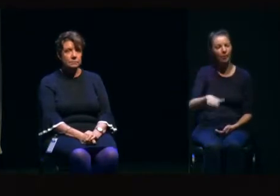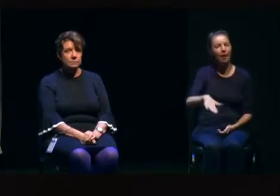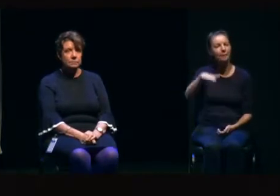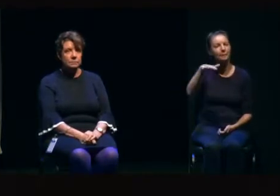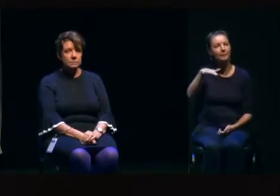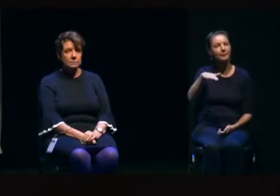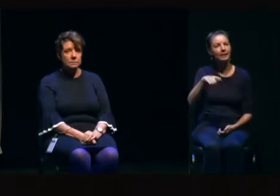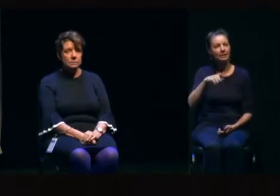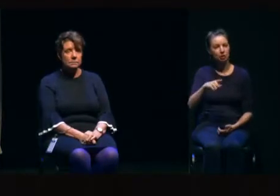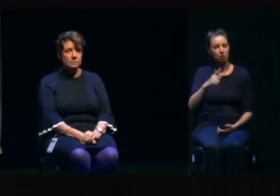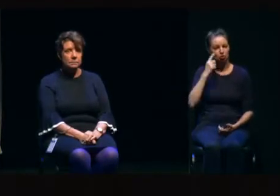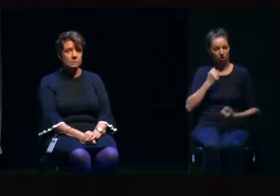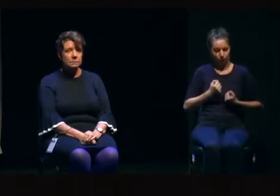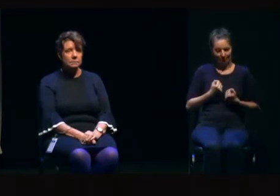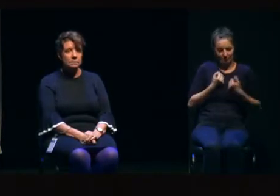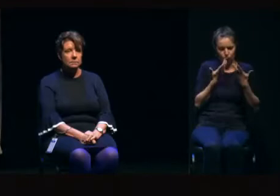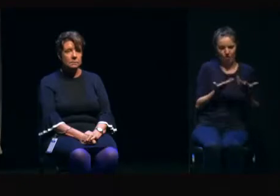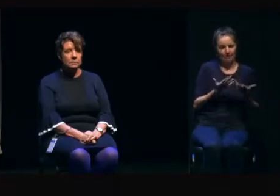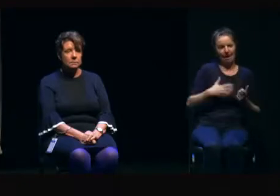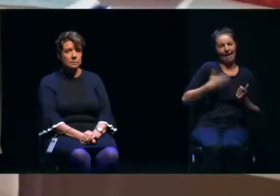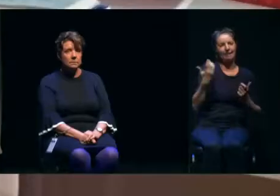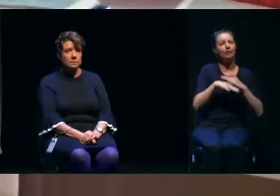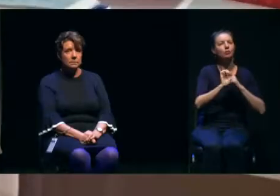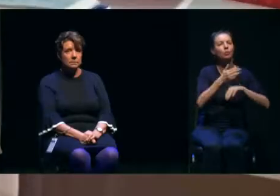Did you channel that anger into your work?